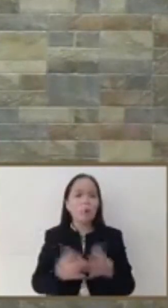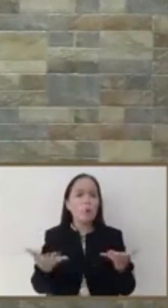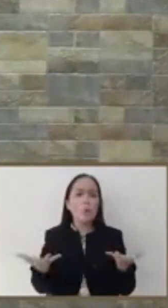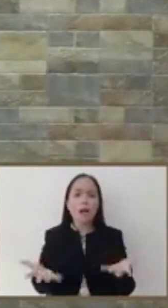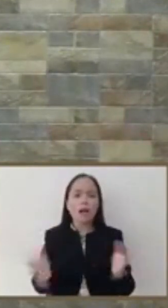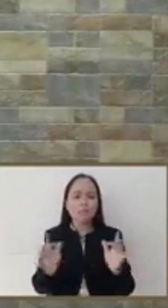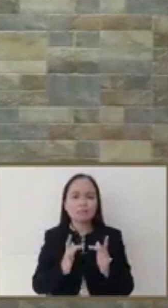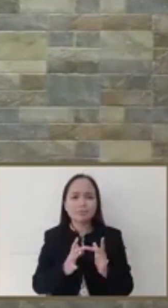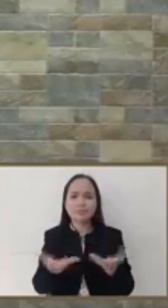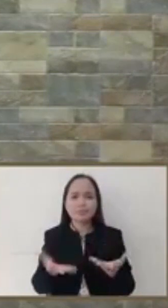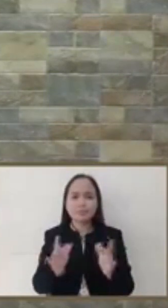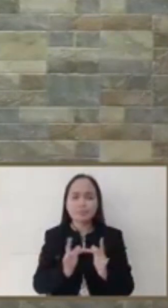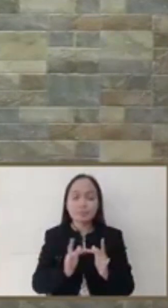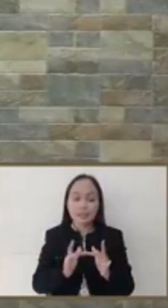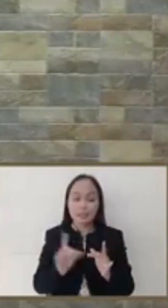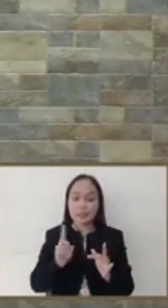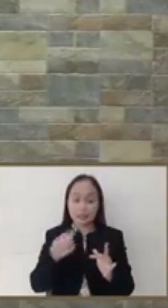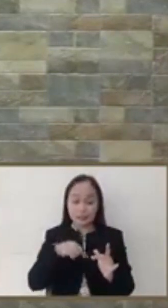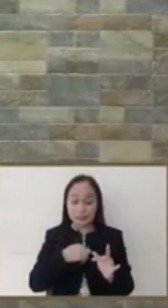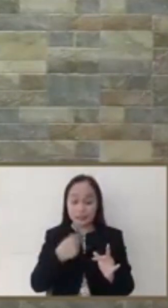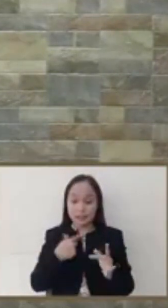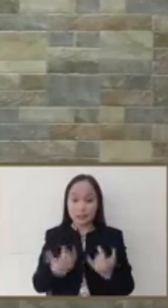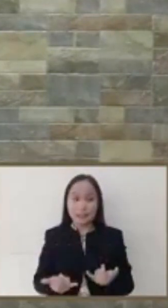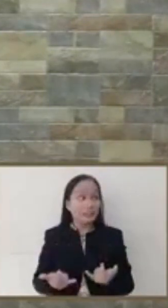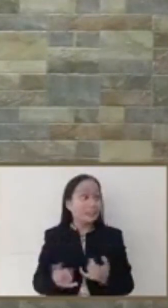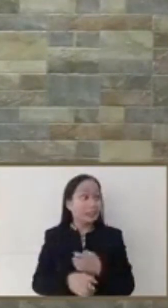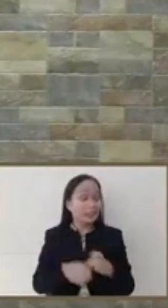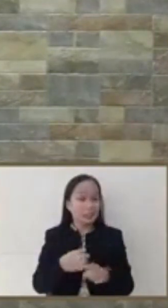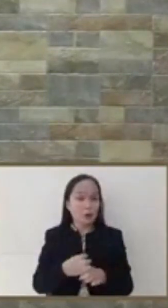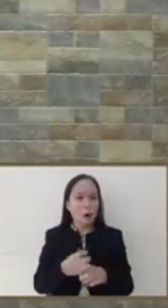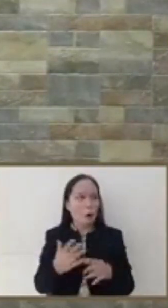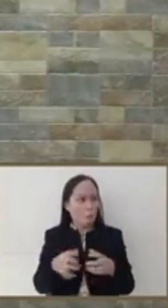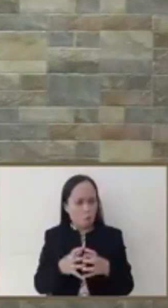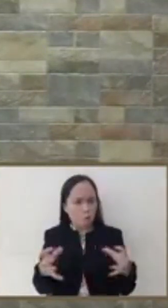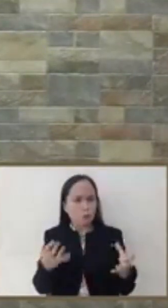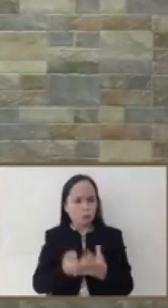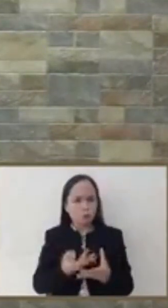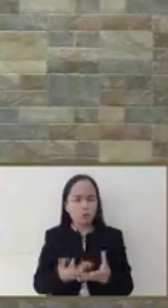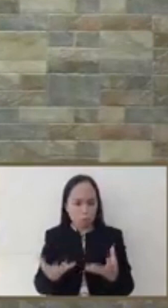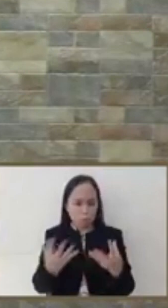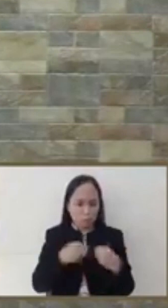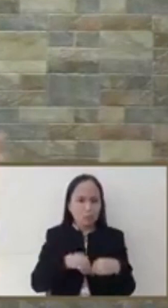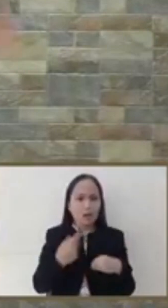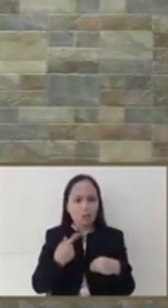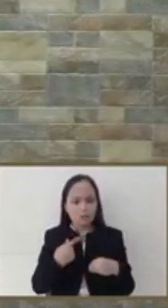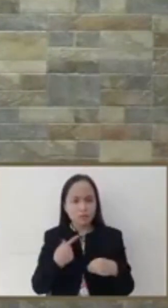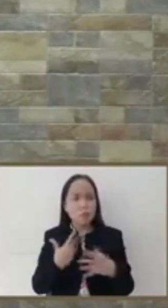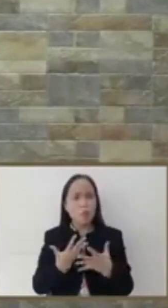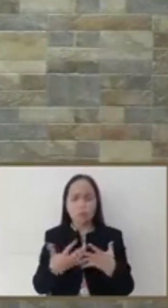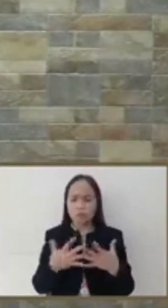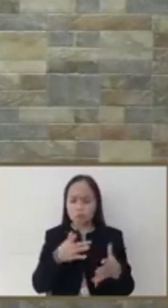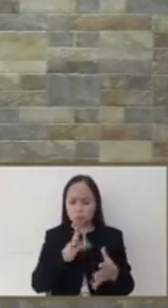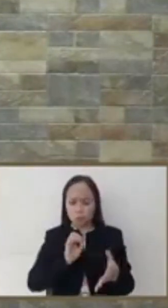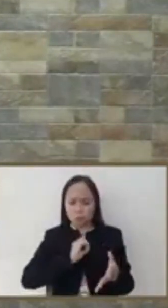kung anumang meron po tayo dito sa ibabaw ng lupang ito, anong magkanong pera man meron po tayo, mga kapatid, anumang klaseng possession meron